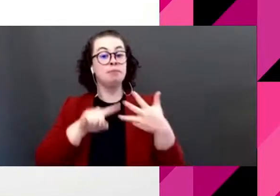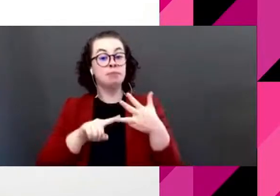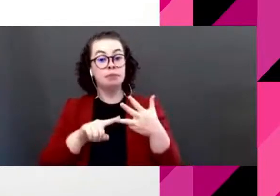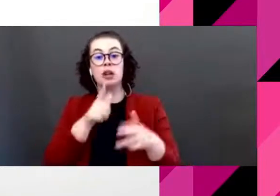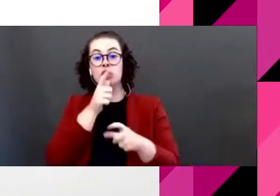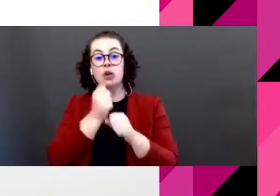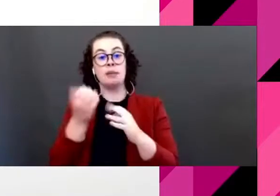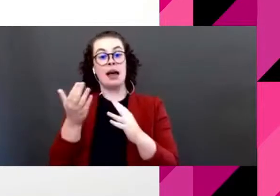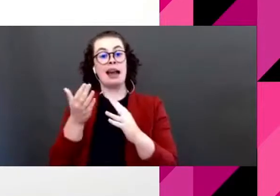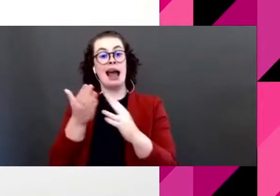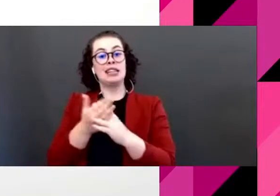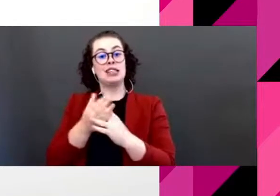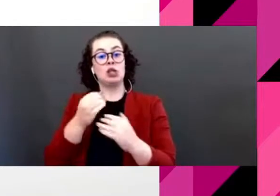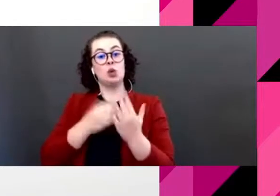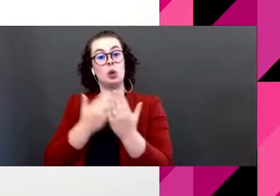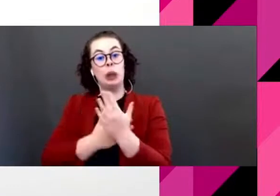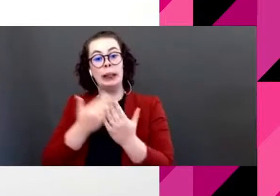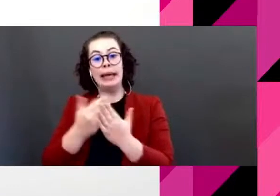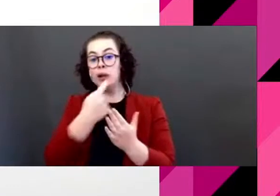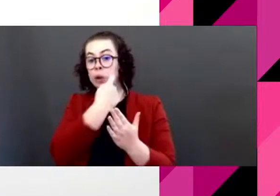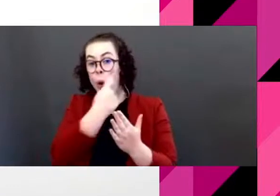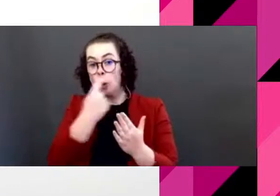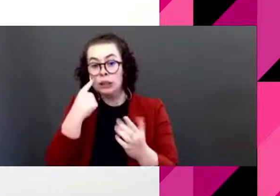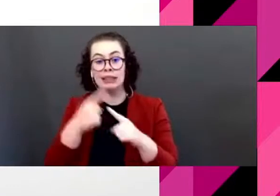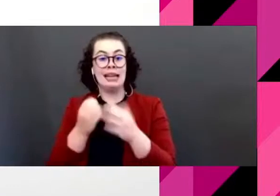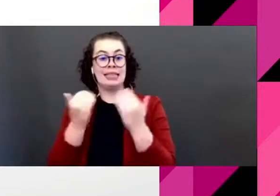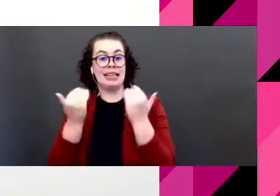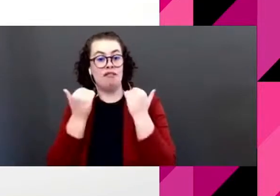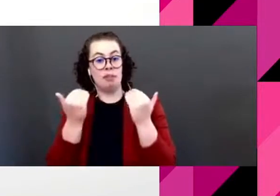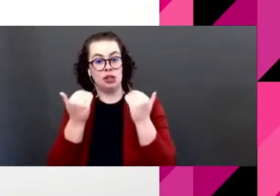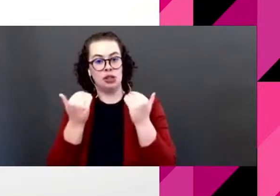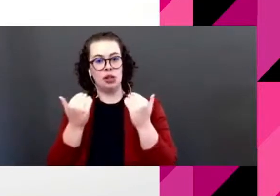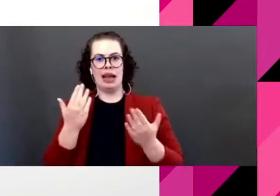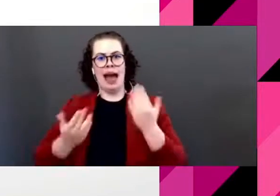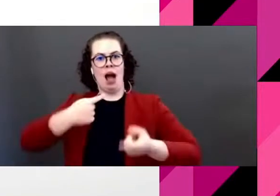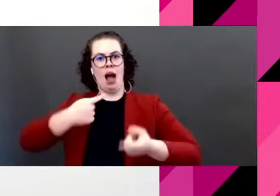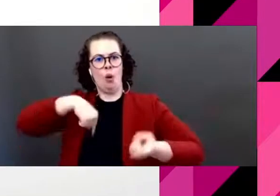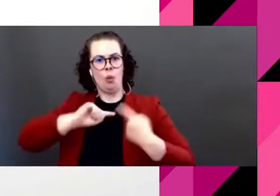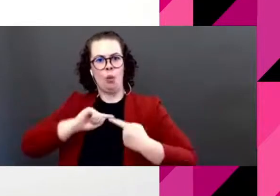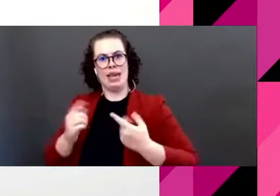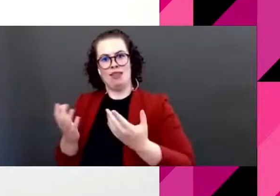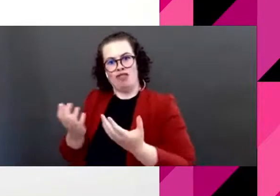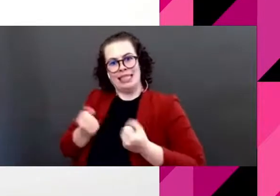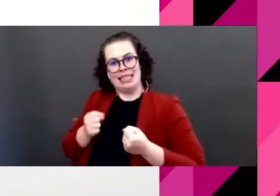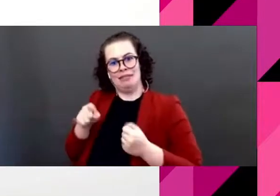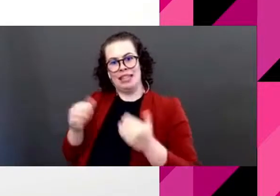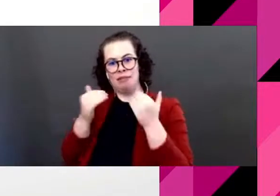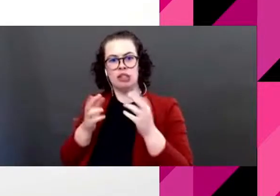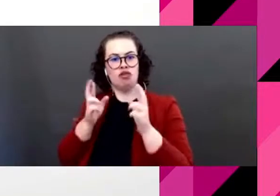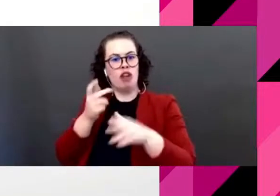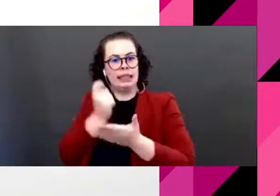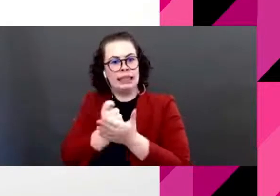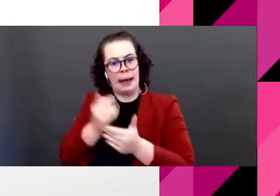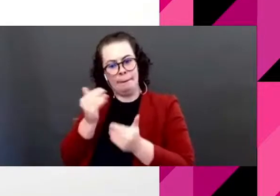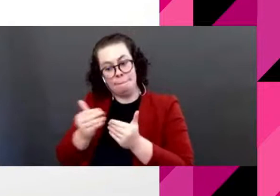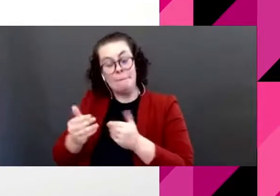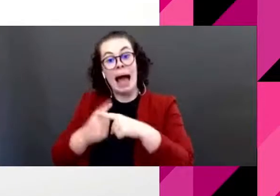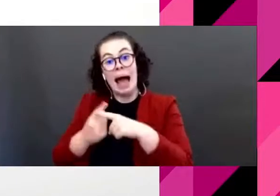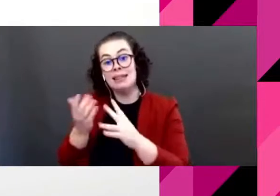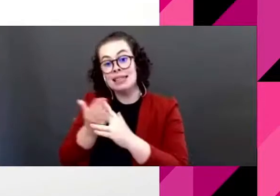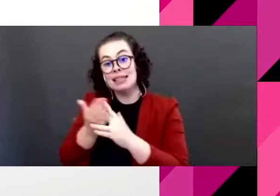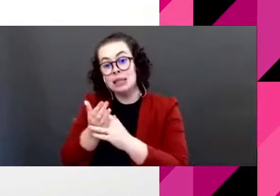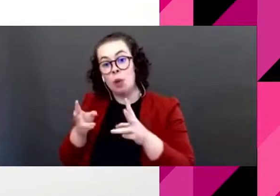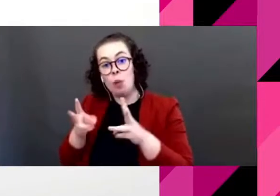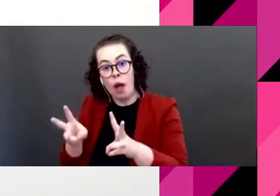legal notices and information, how we need to receive this information in a timely and accessible manner on an